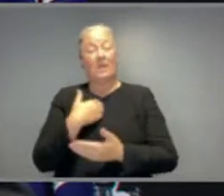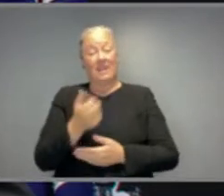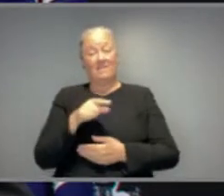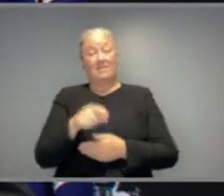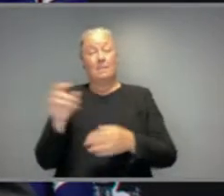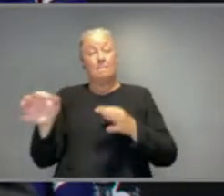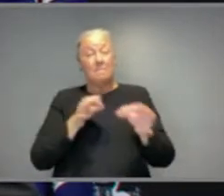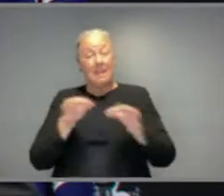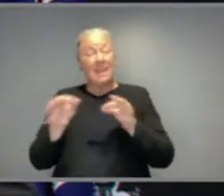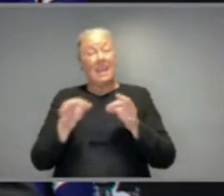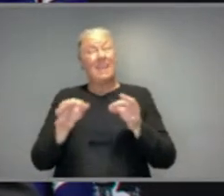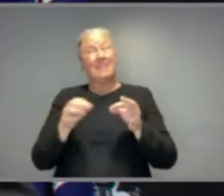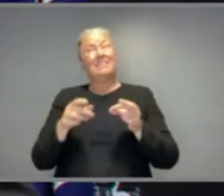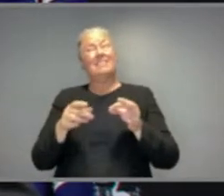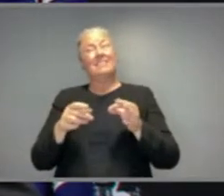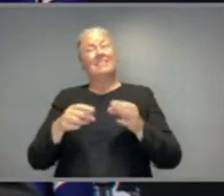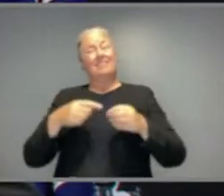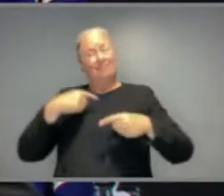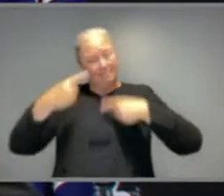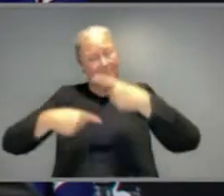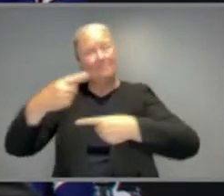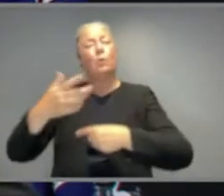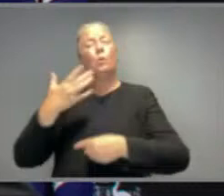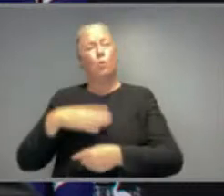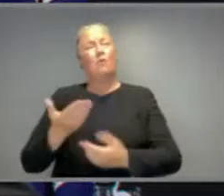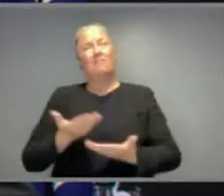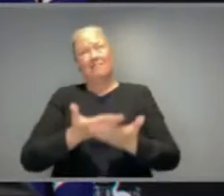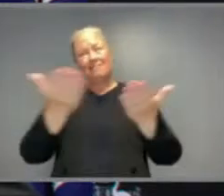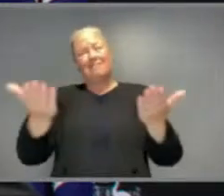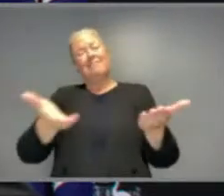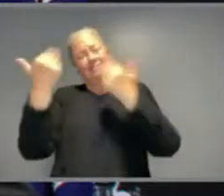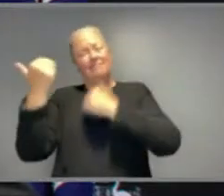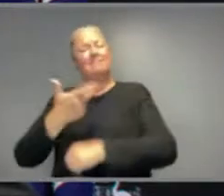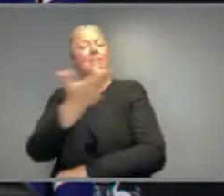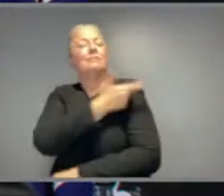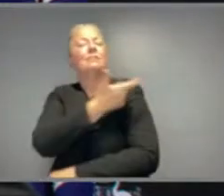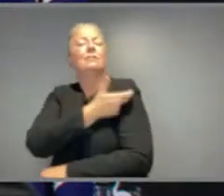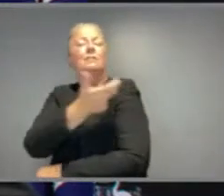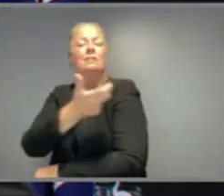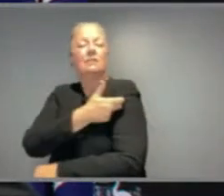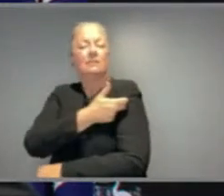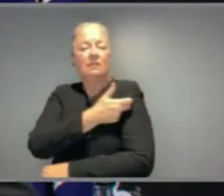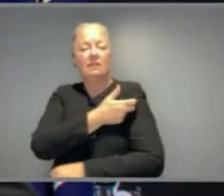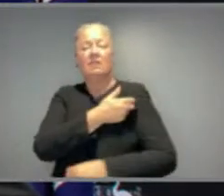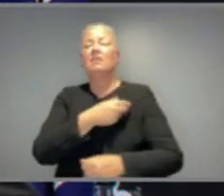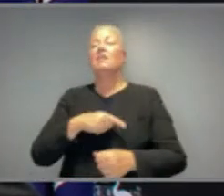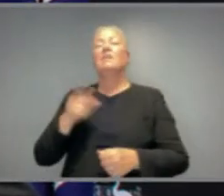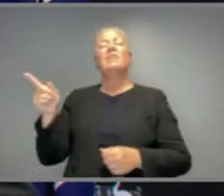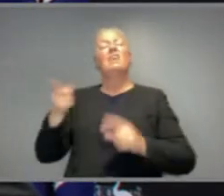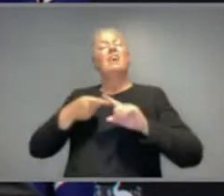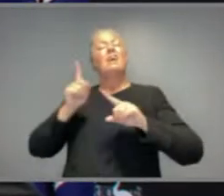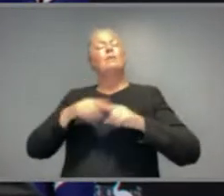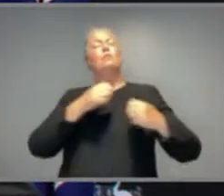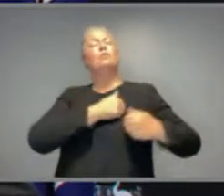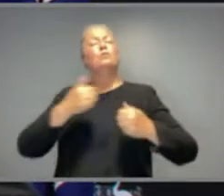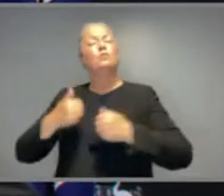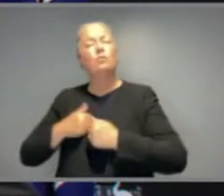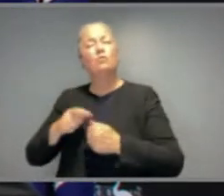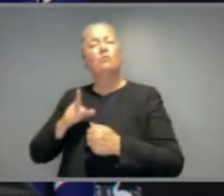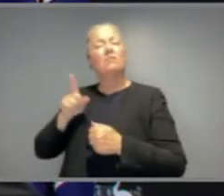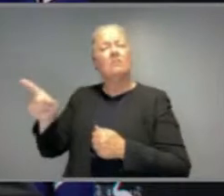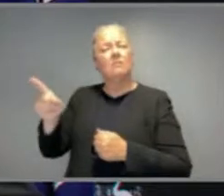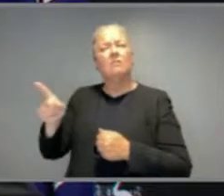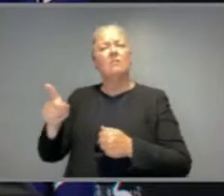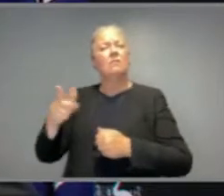and we can get Australia vaccinated. And General Frewen and his team have been working tirelessly to ensure that both the suppliers,